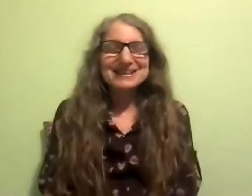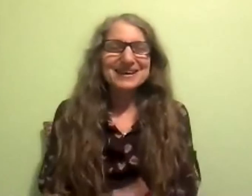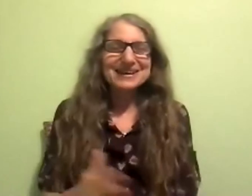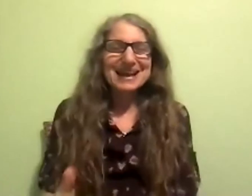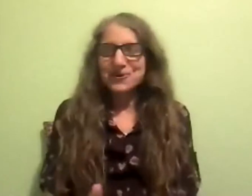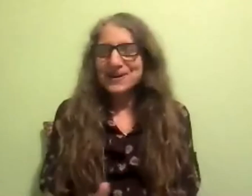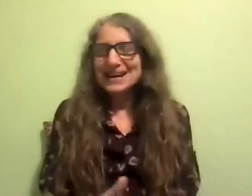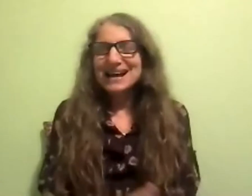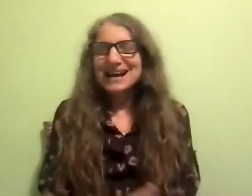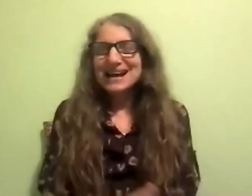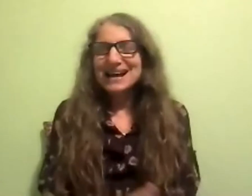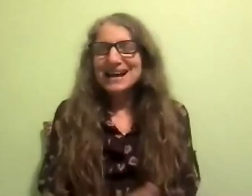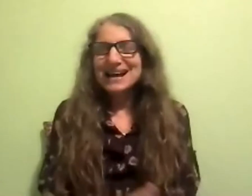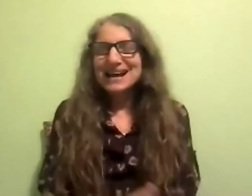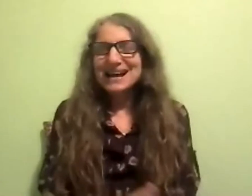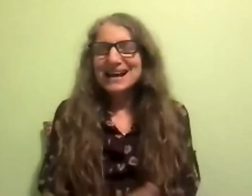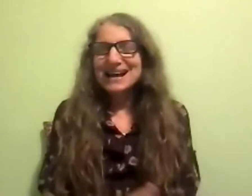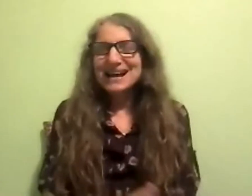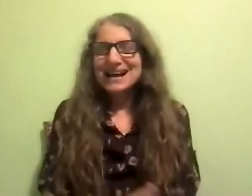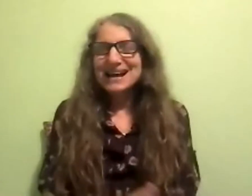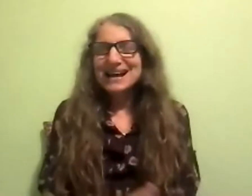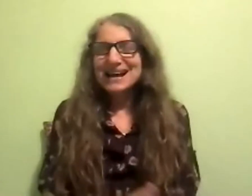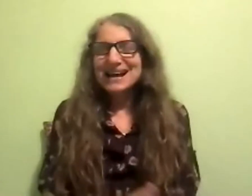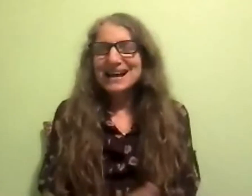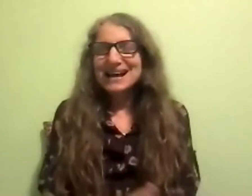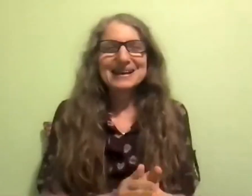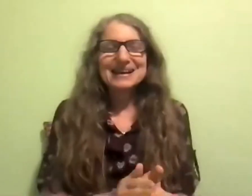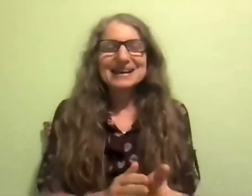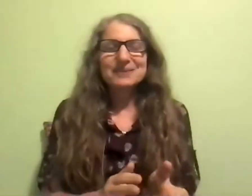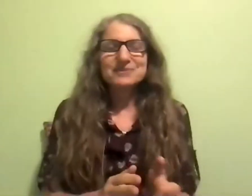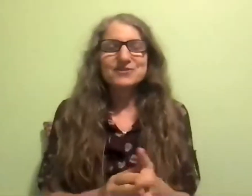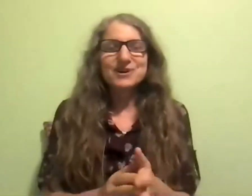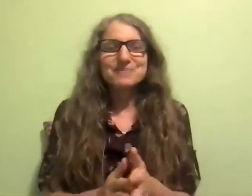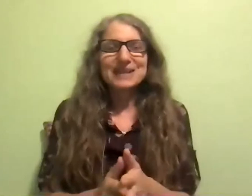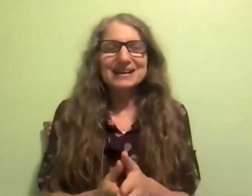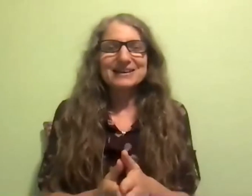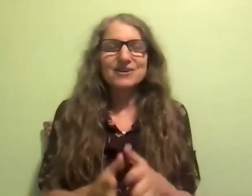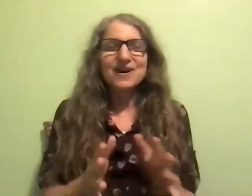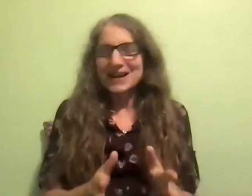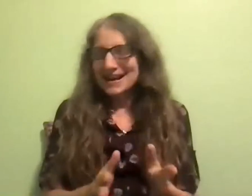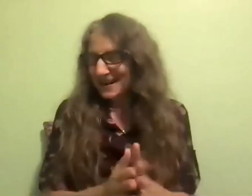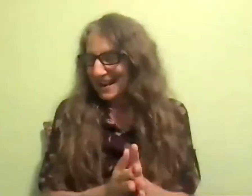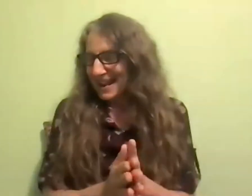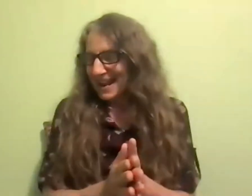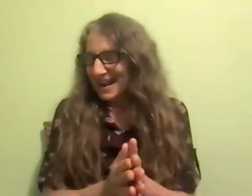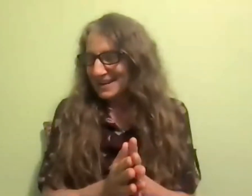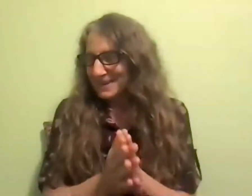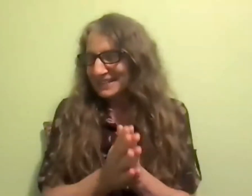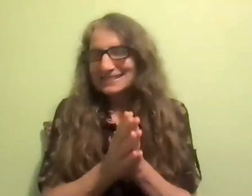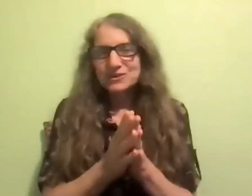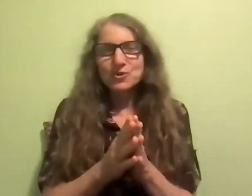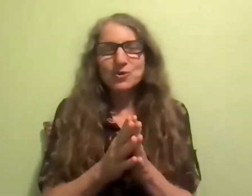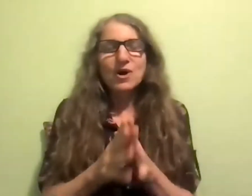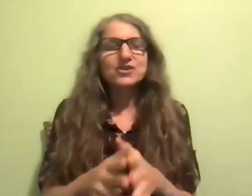that's on the gallery, I mentioned that the word error comes from Latin errare, and it